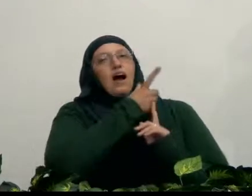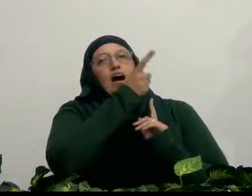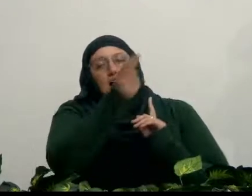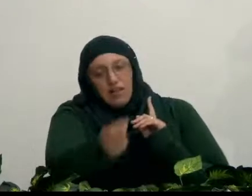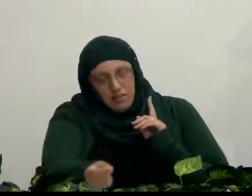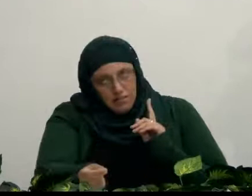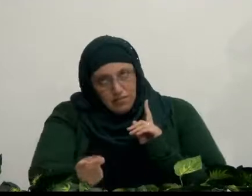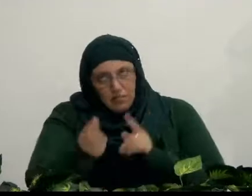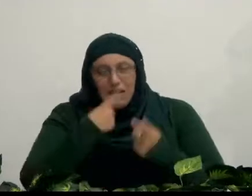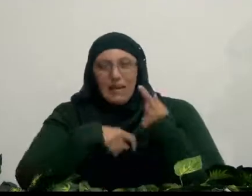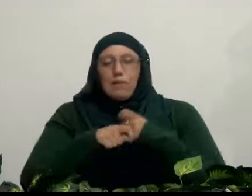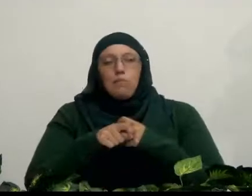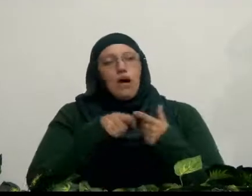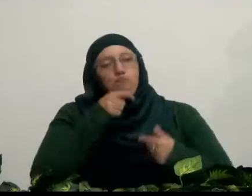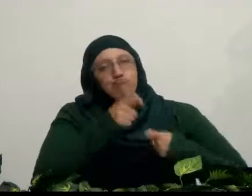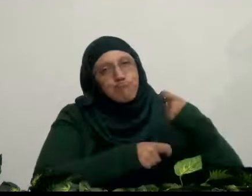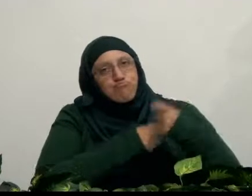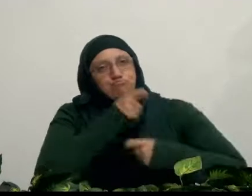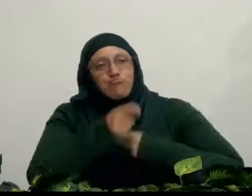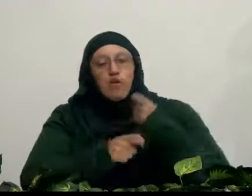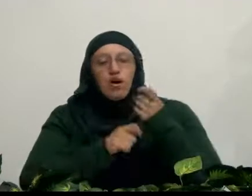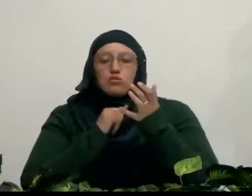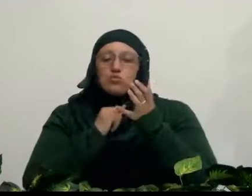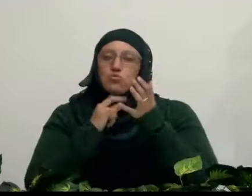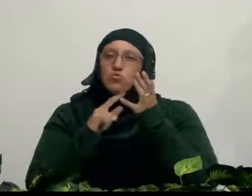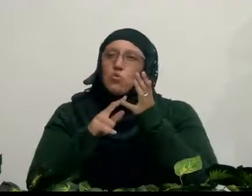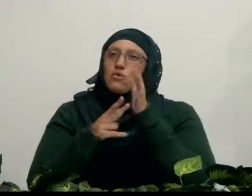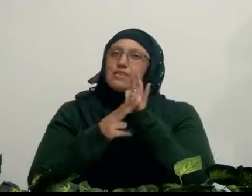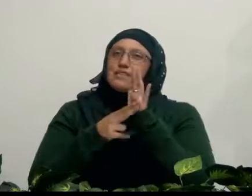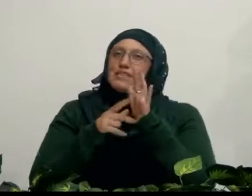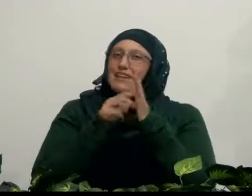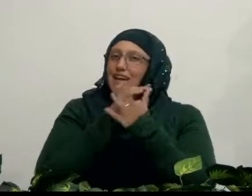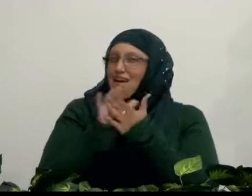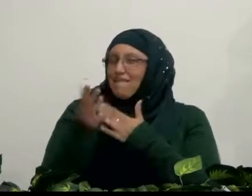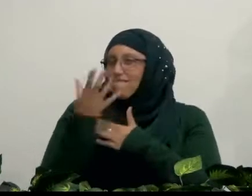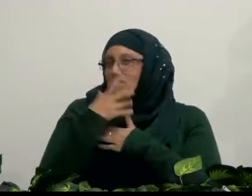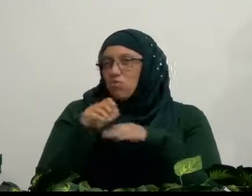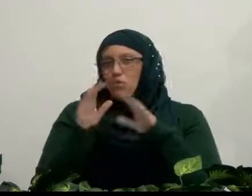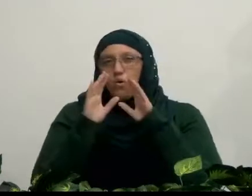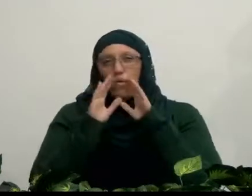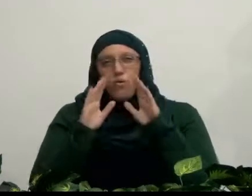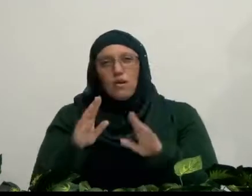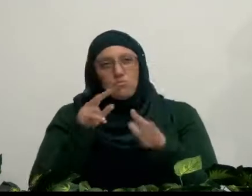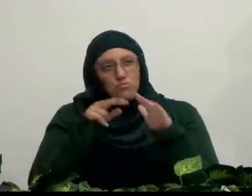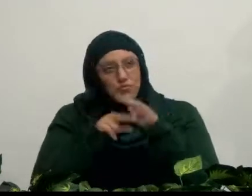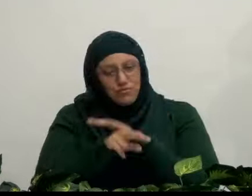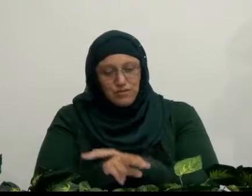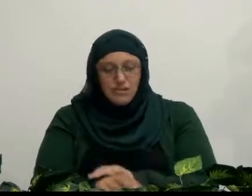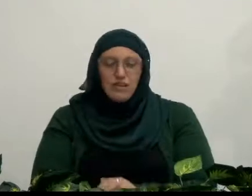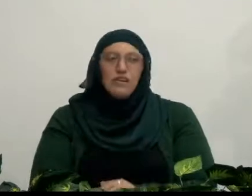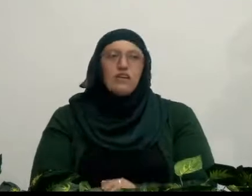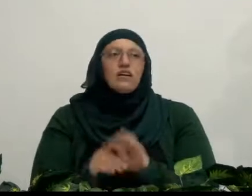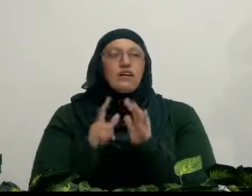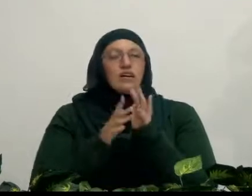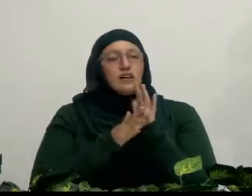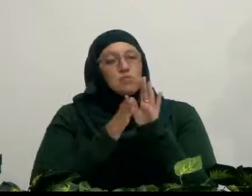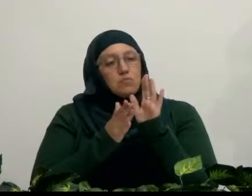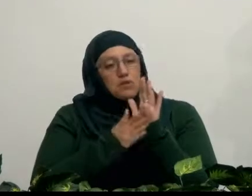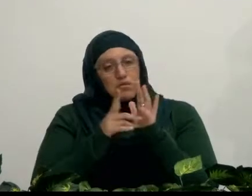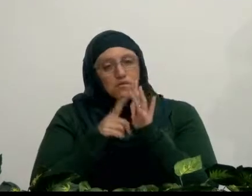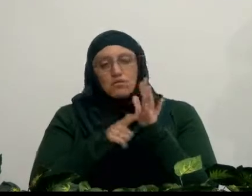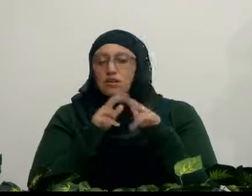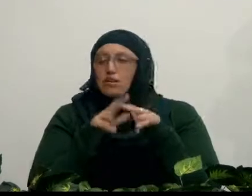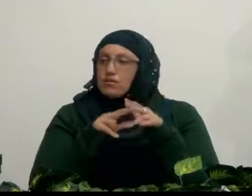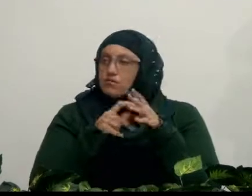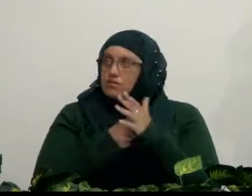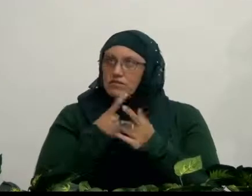custom and a sunnah, the lifestyle of the Holy Prophet. And remember, Imam Ja'far al-Sadiq alayhi salam, the Imam says that, I don't